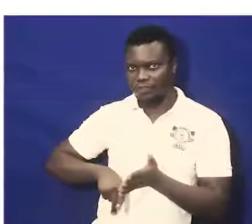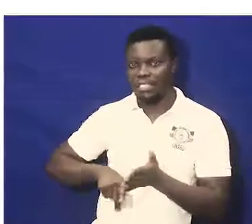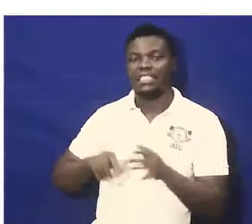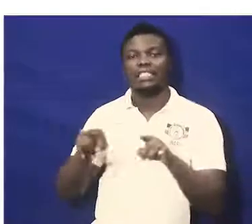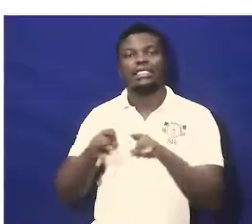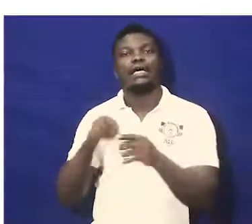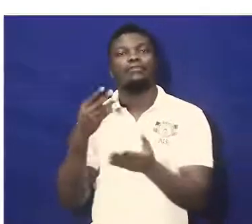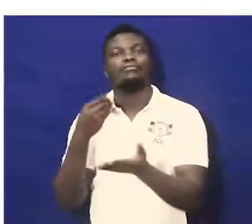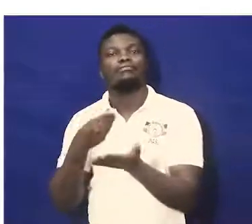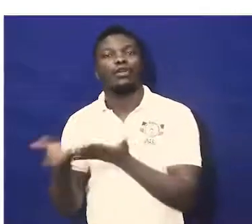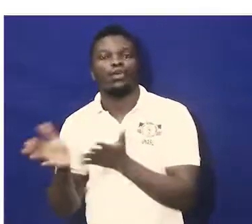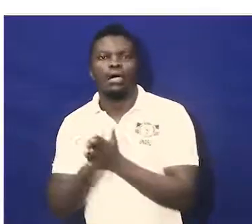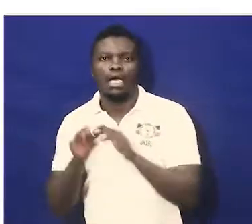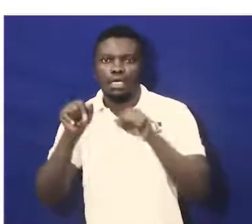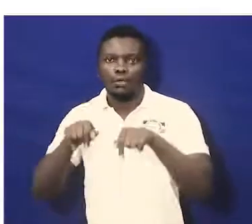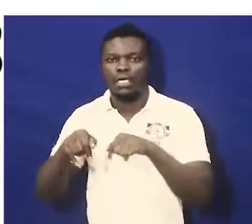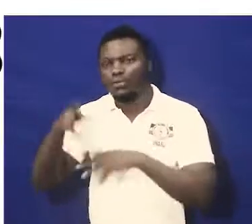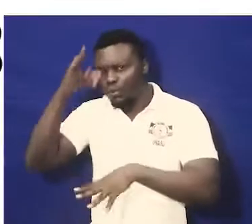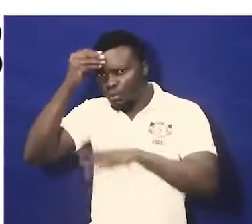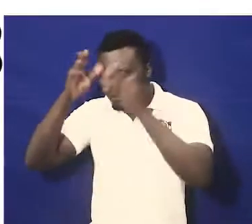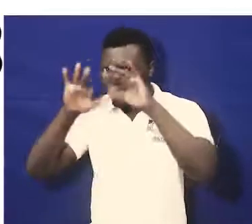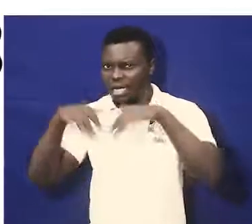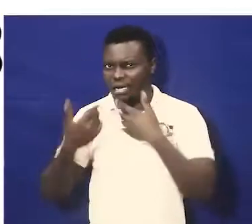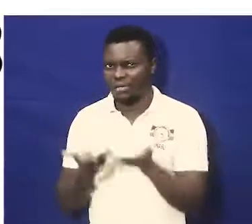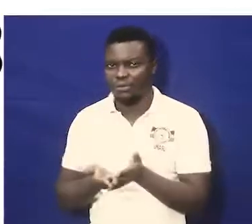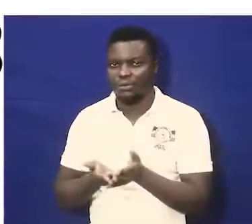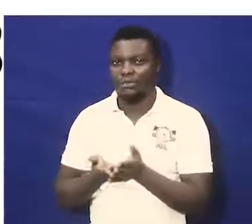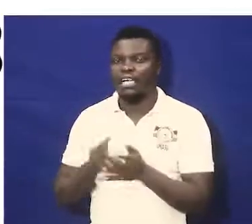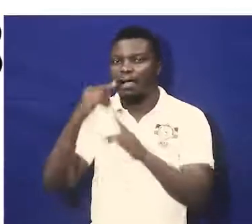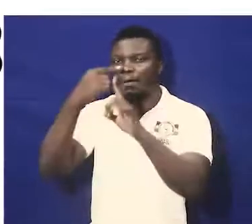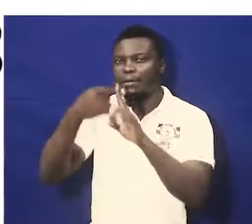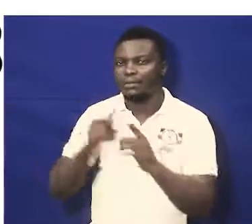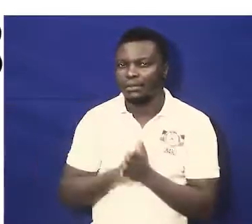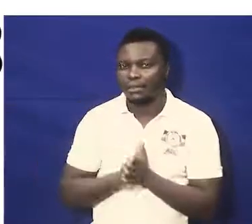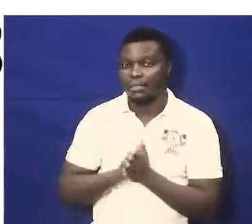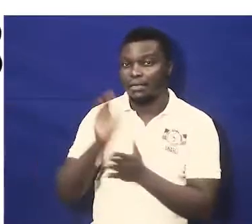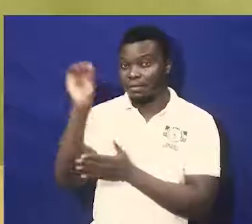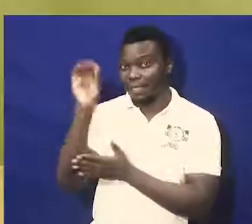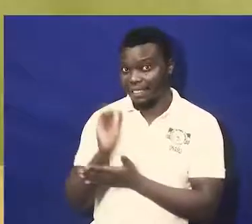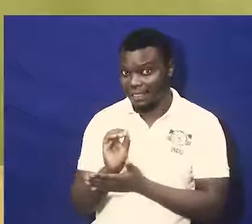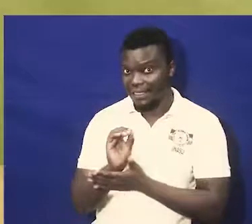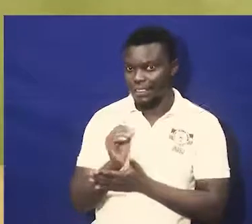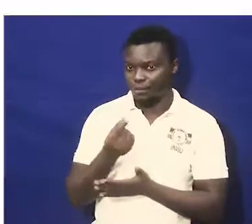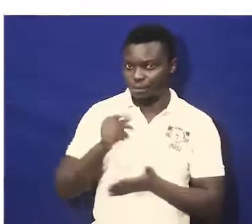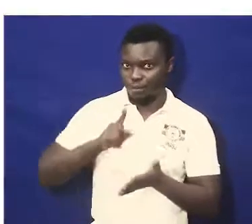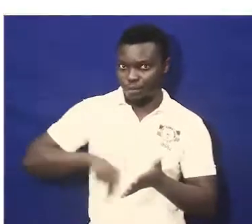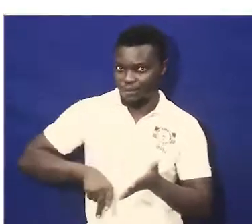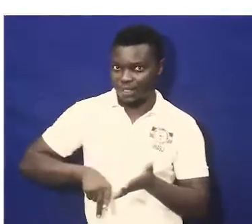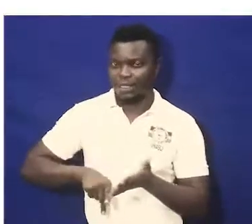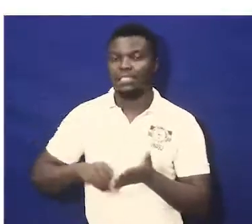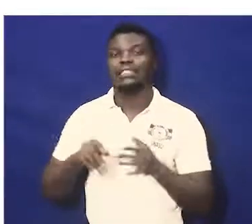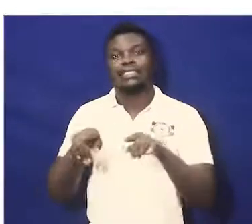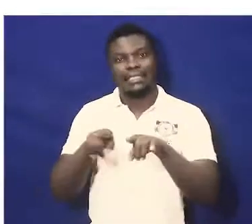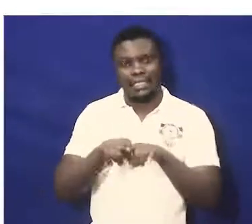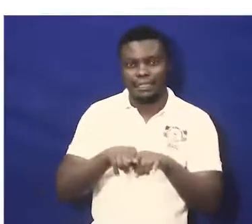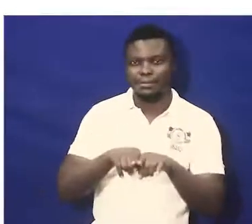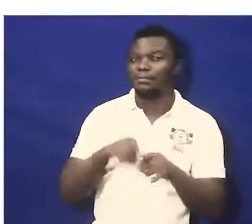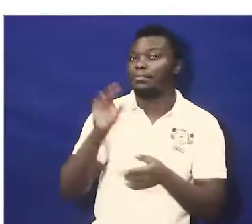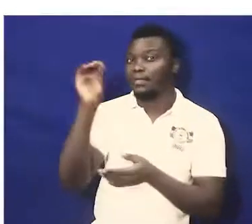learn how to calculate percentage profit and percentage loss by building on the previous